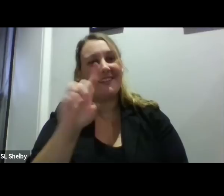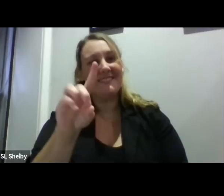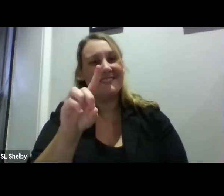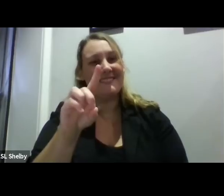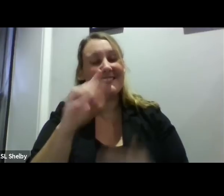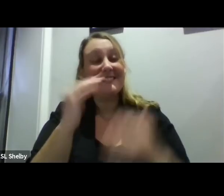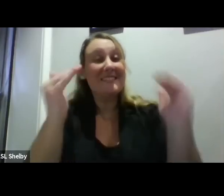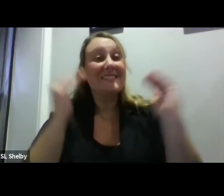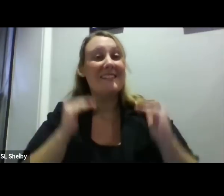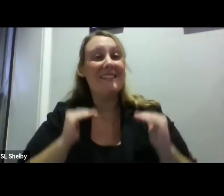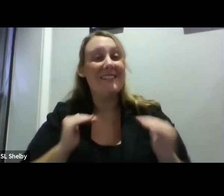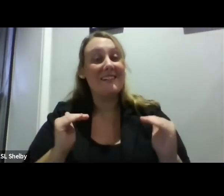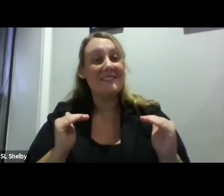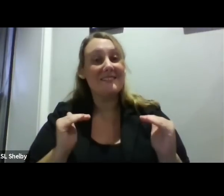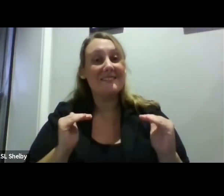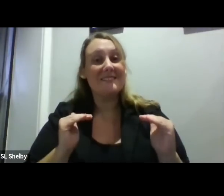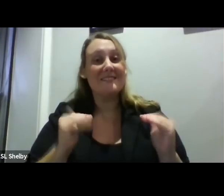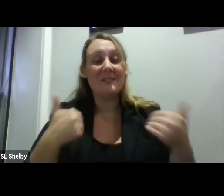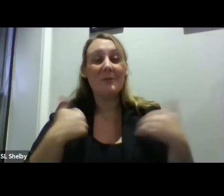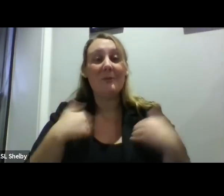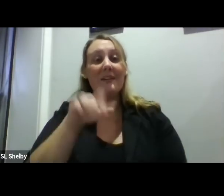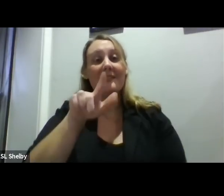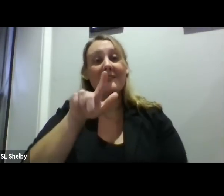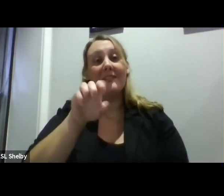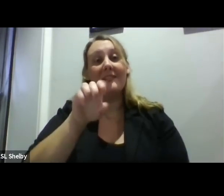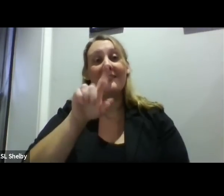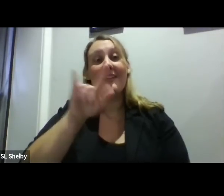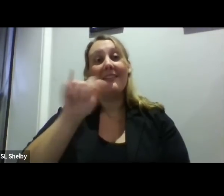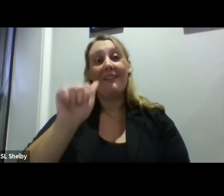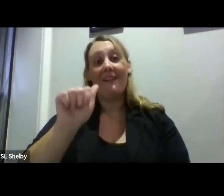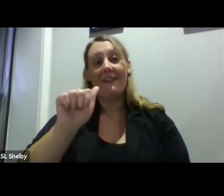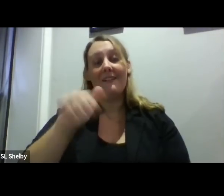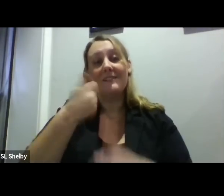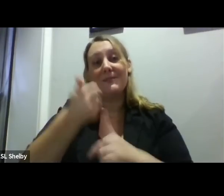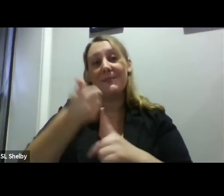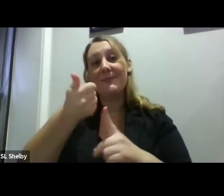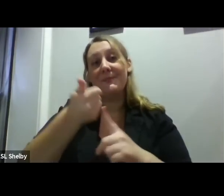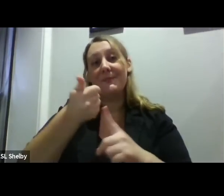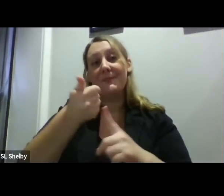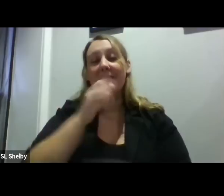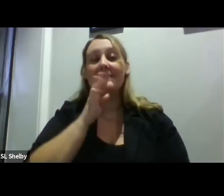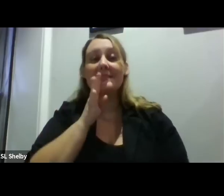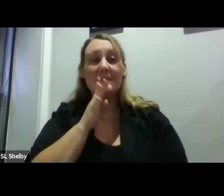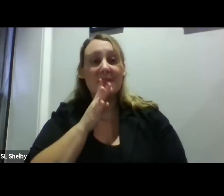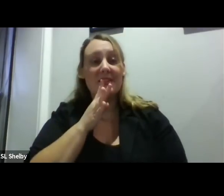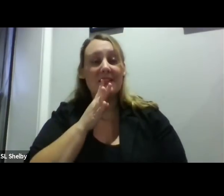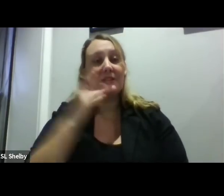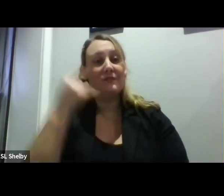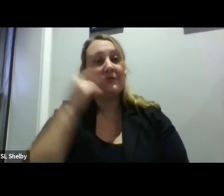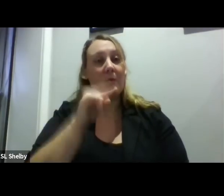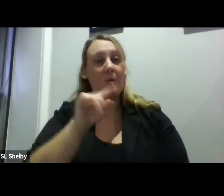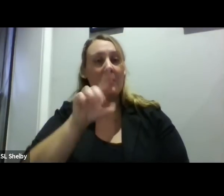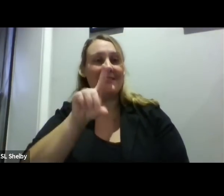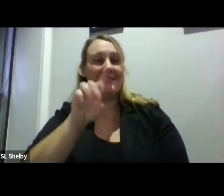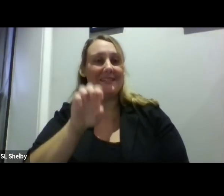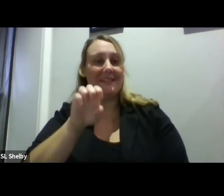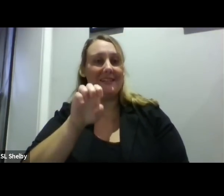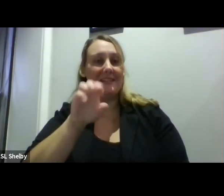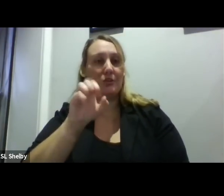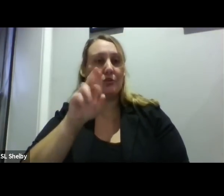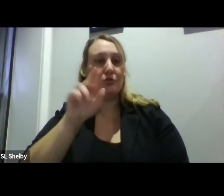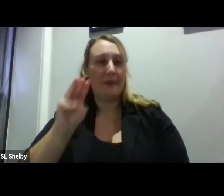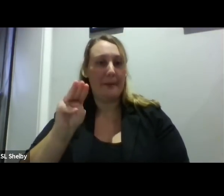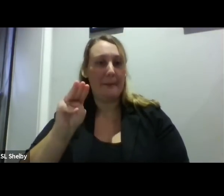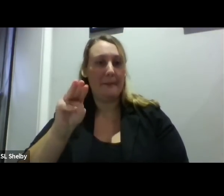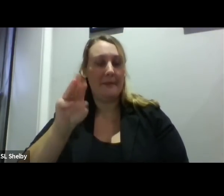Next, we have Layla Raven, who's speaking on behalf of Decrim NY. This is a coalition